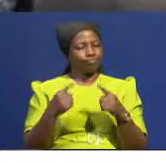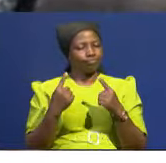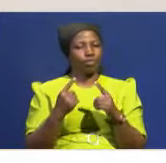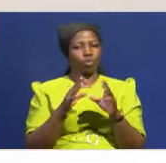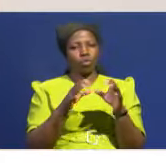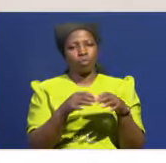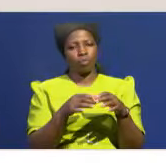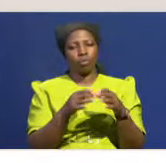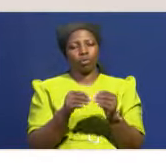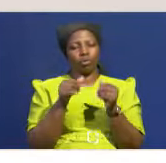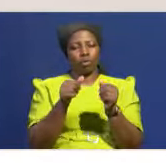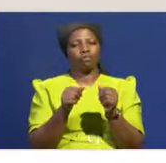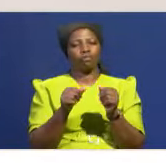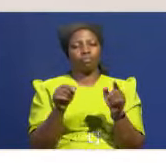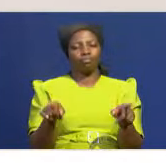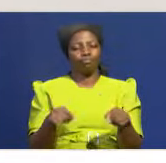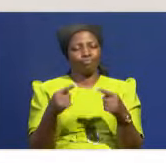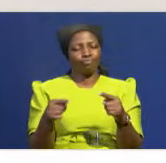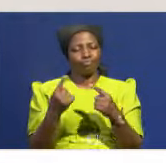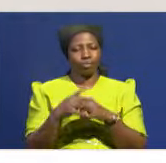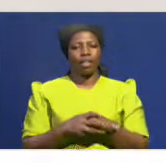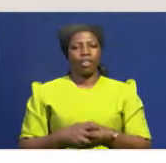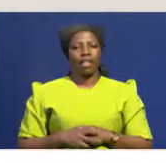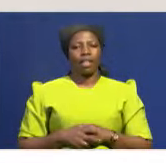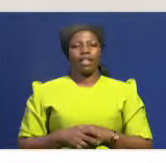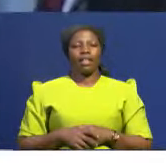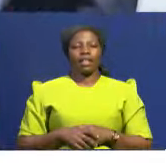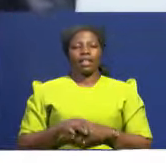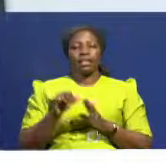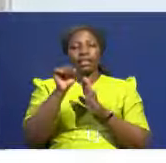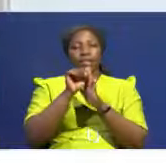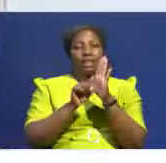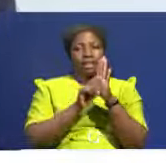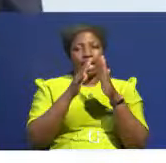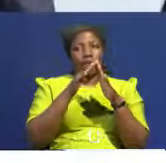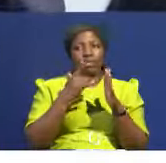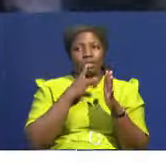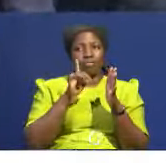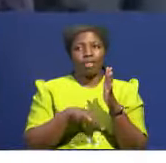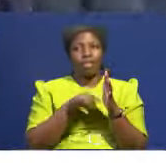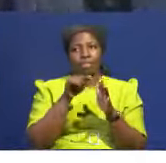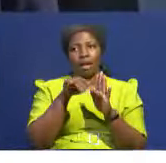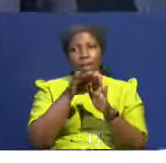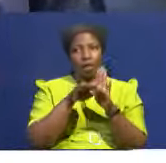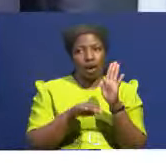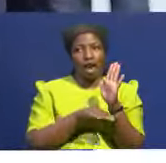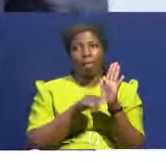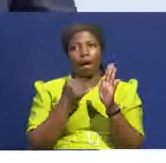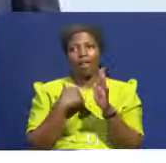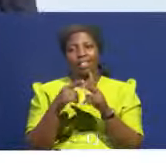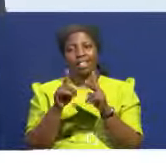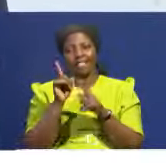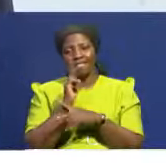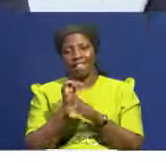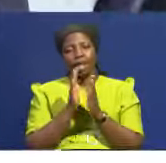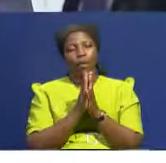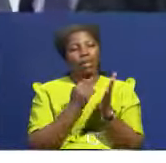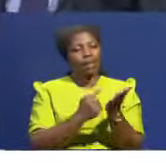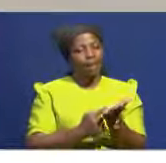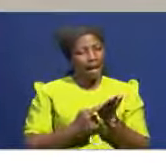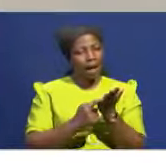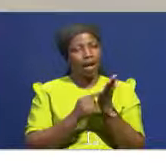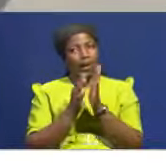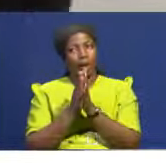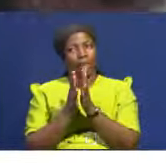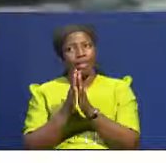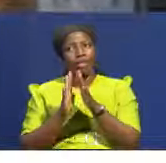conflicts. According to State House, the initiative has evolved through intensive dialogue with key South Sudanese stakeholders over the